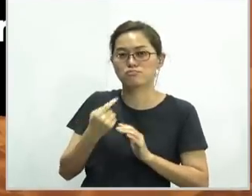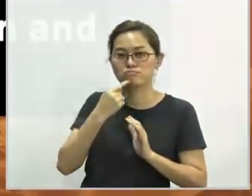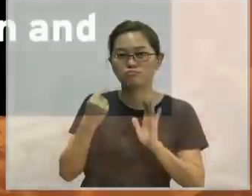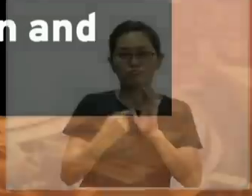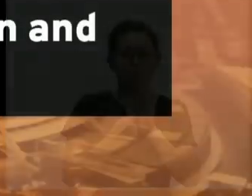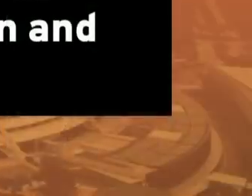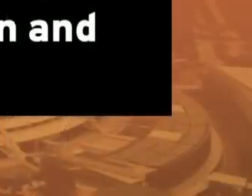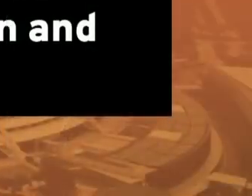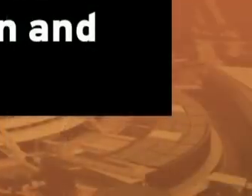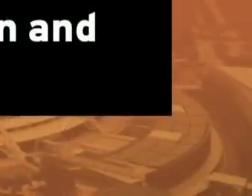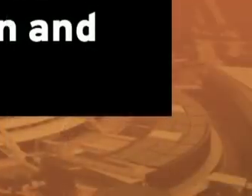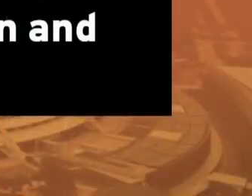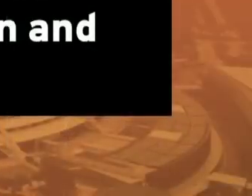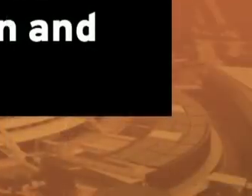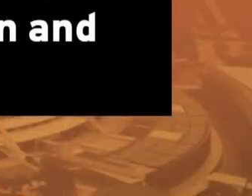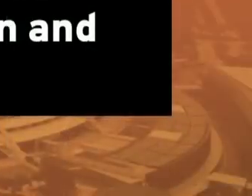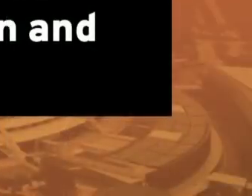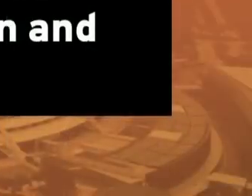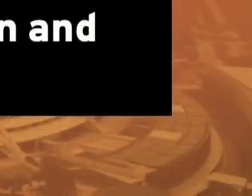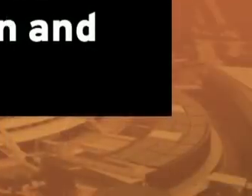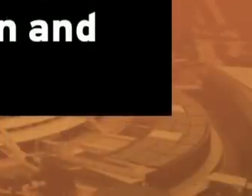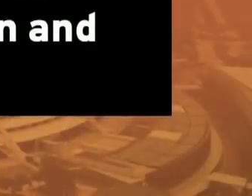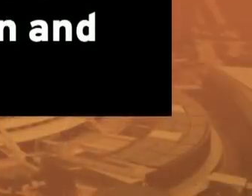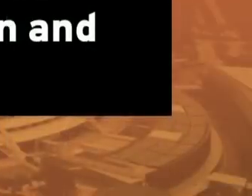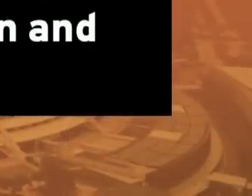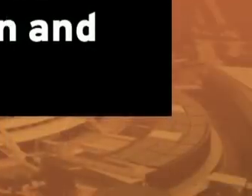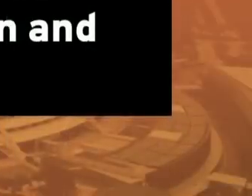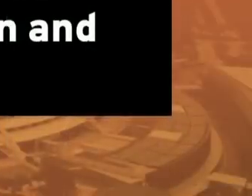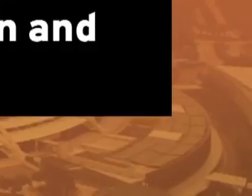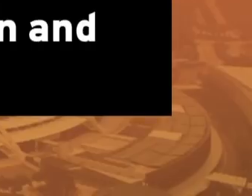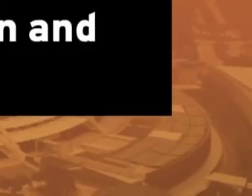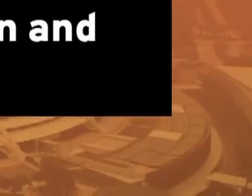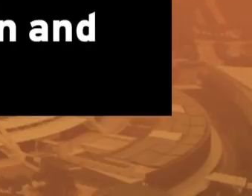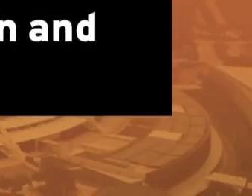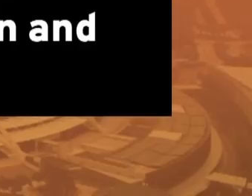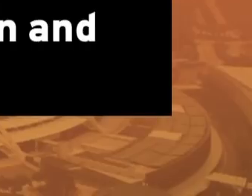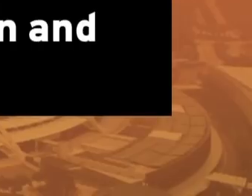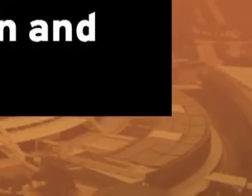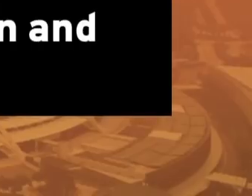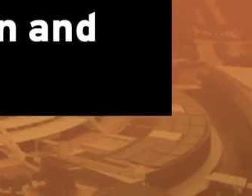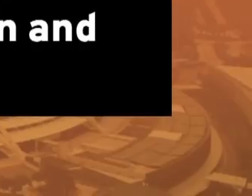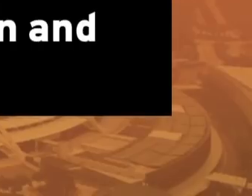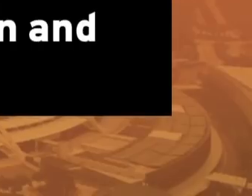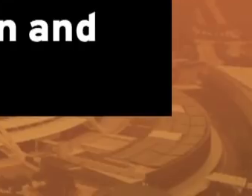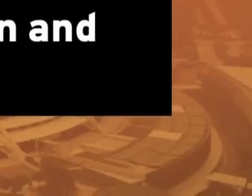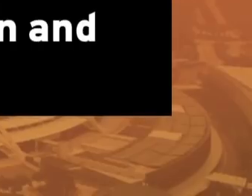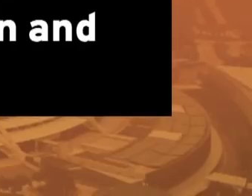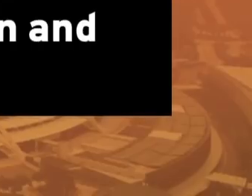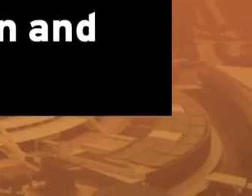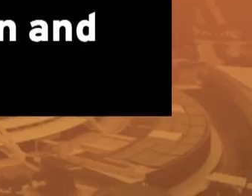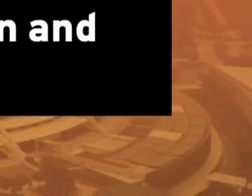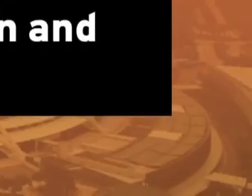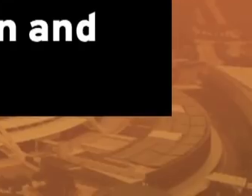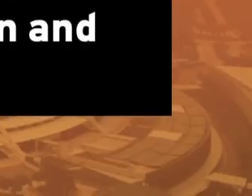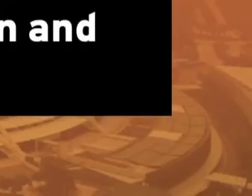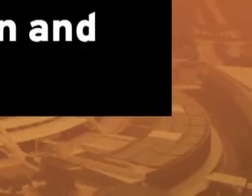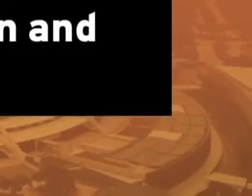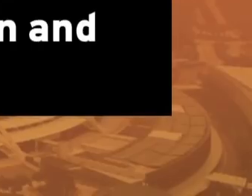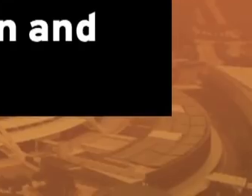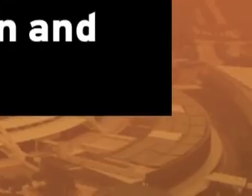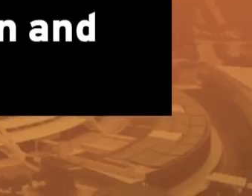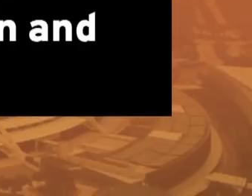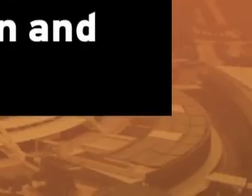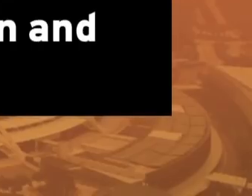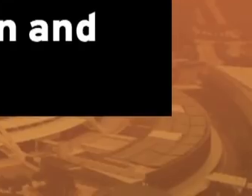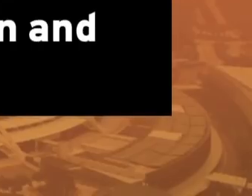says. If my people who are called by my name, it's on screen,